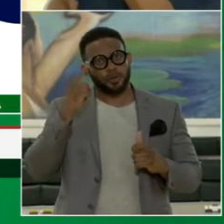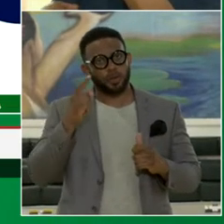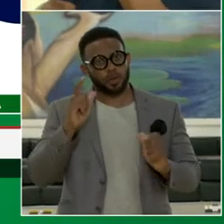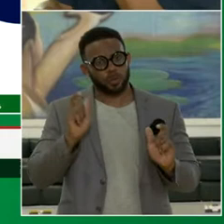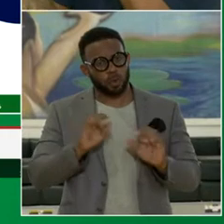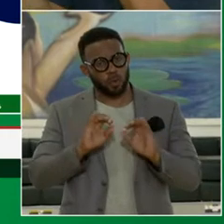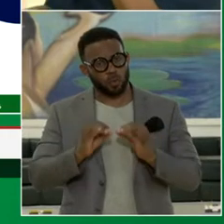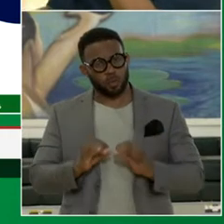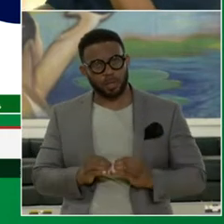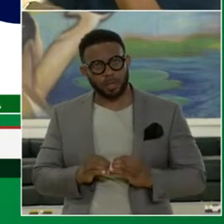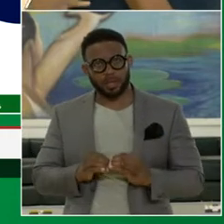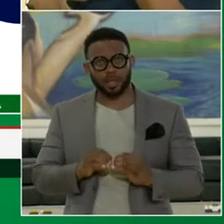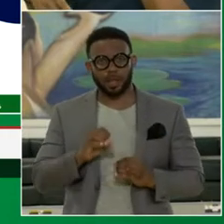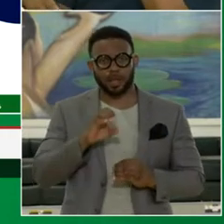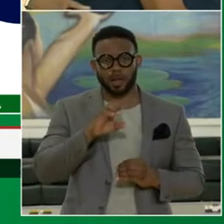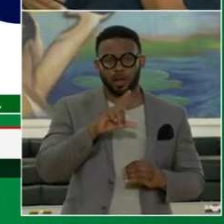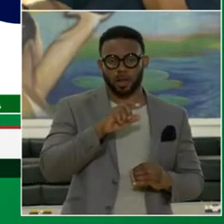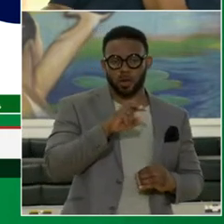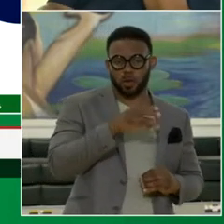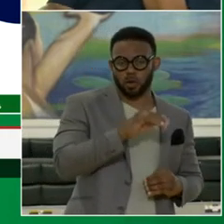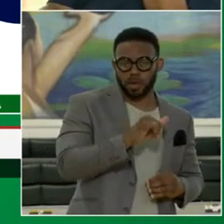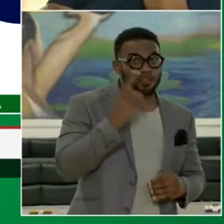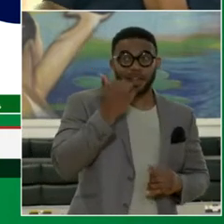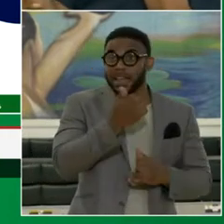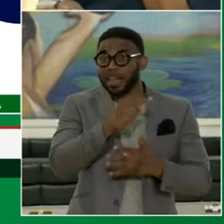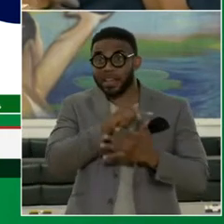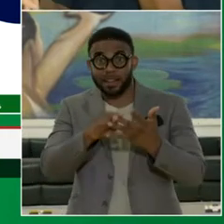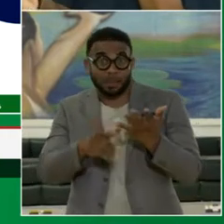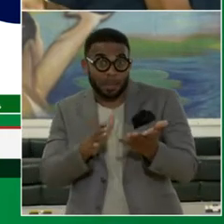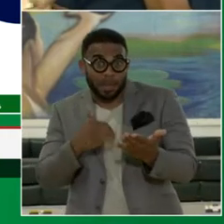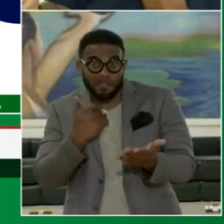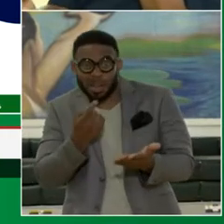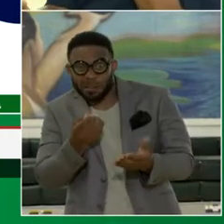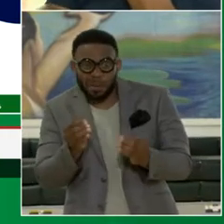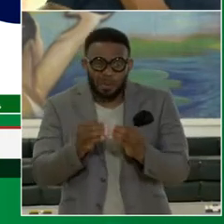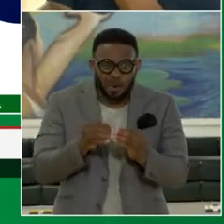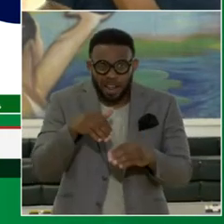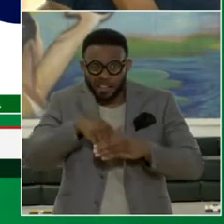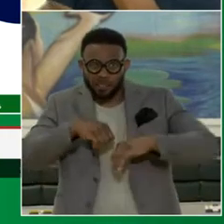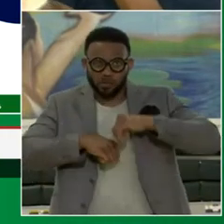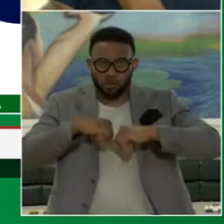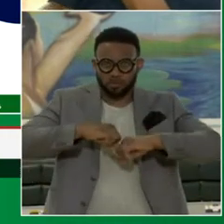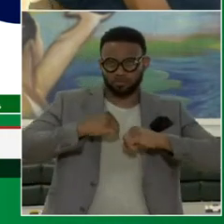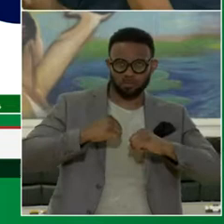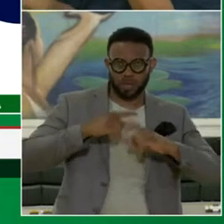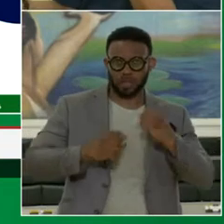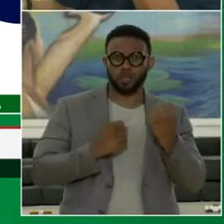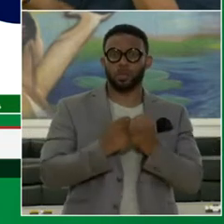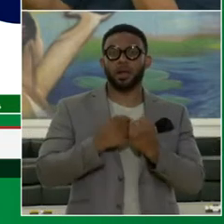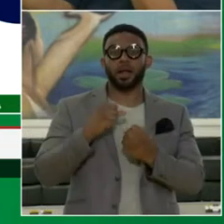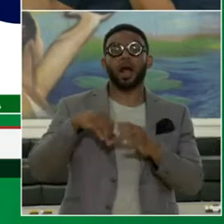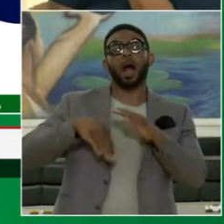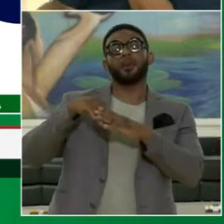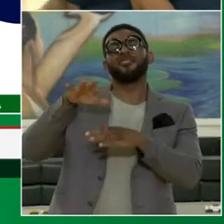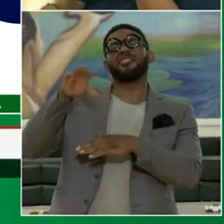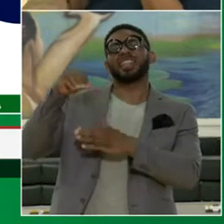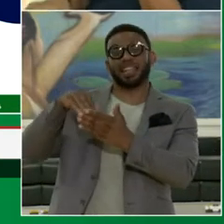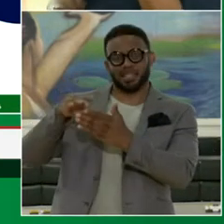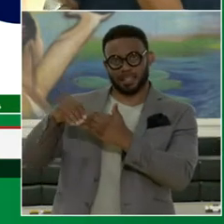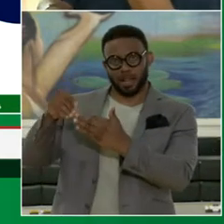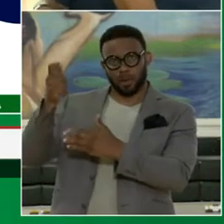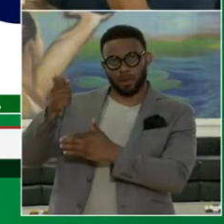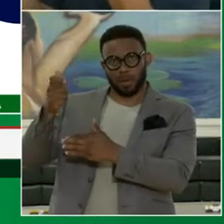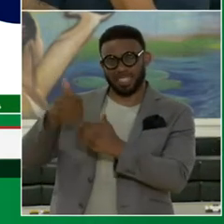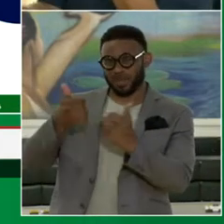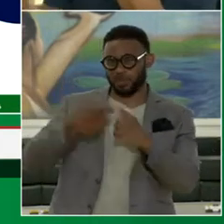small organizations, clergy, for entities that maybe have a little bit more infrastructure and can support. These are up to $50,000